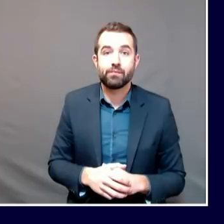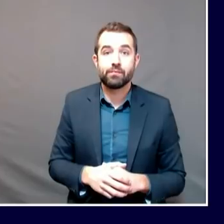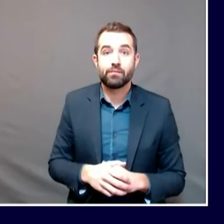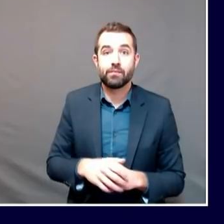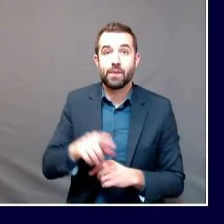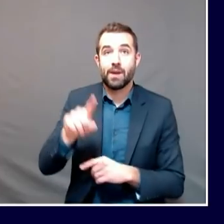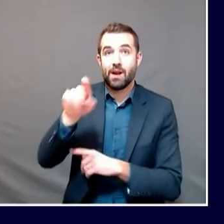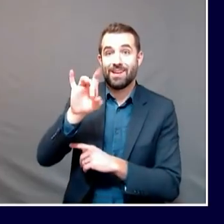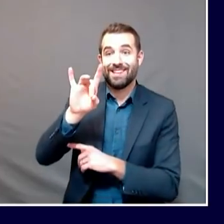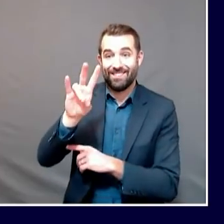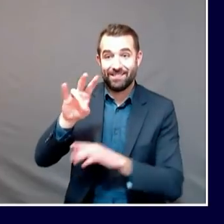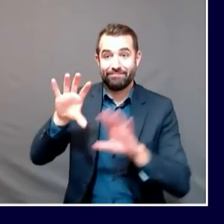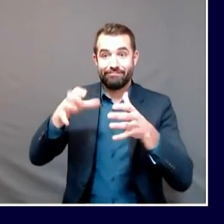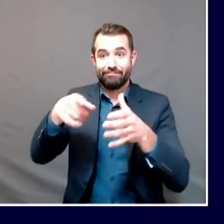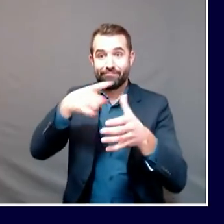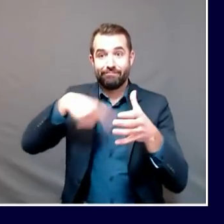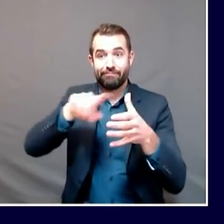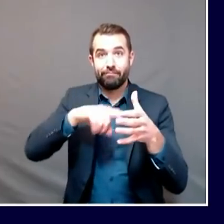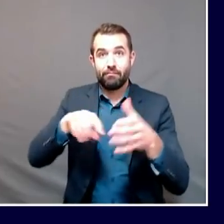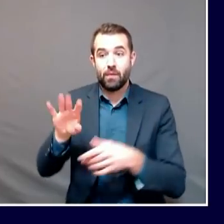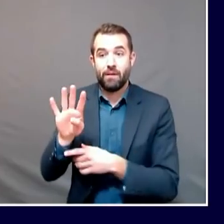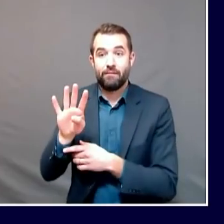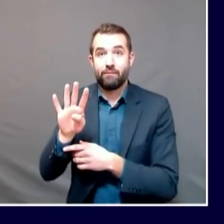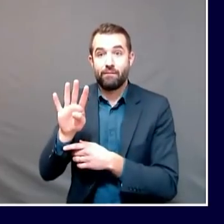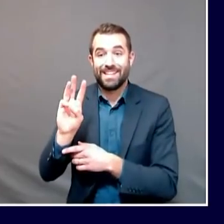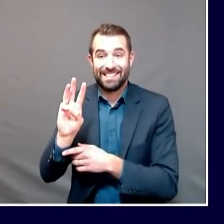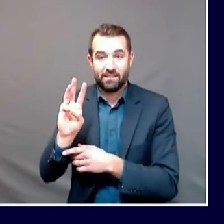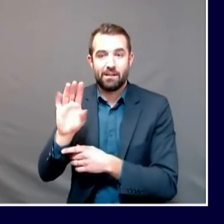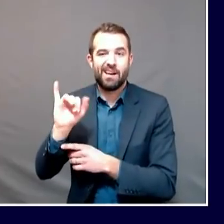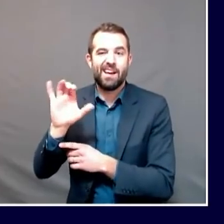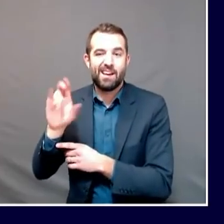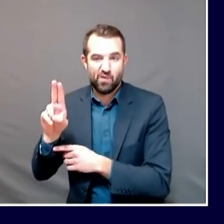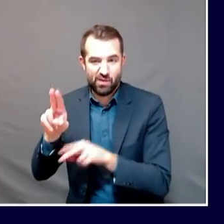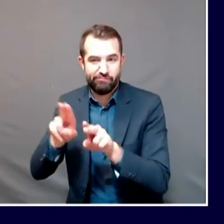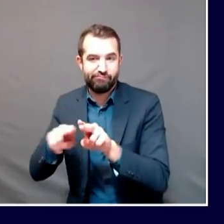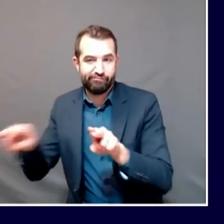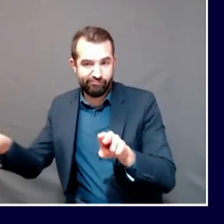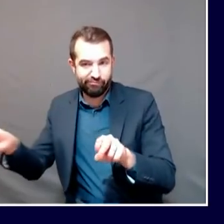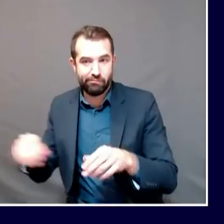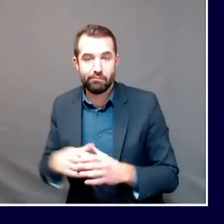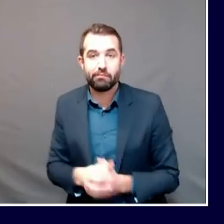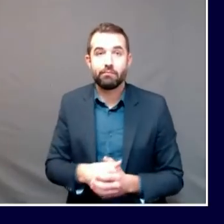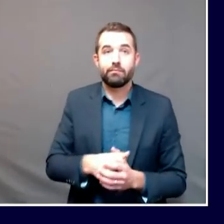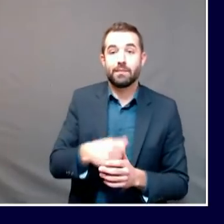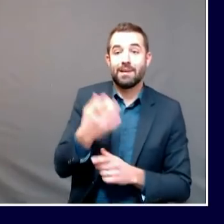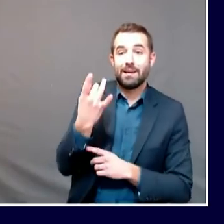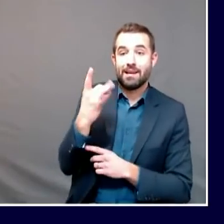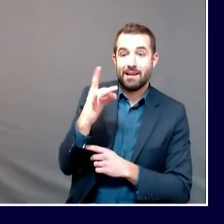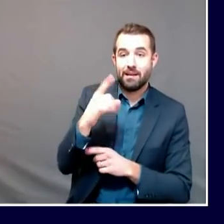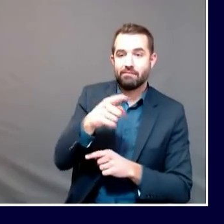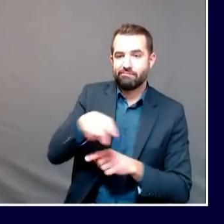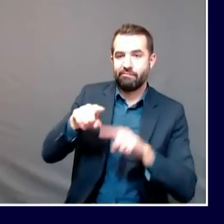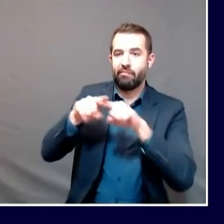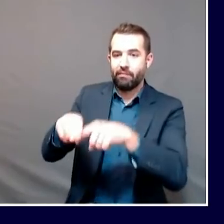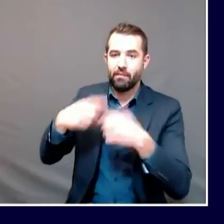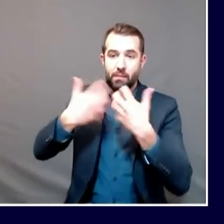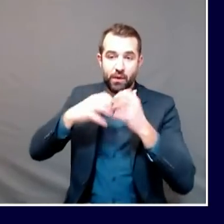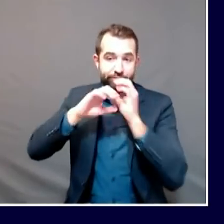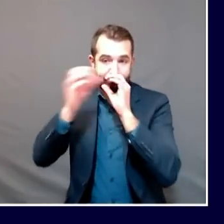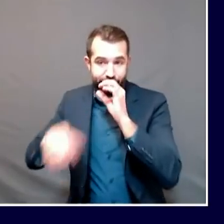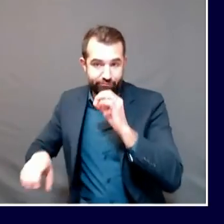187, 46 are in a critical care unit, and 18 are on a ventilator.